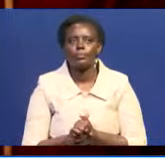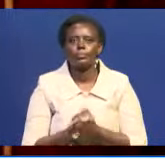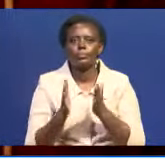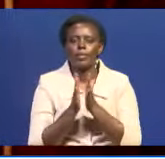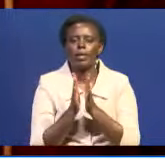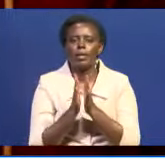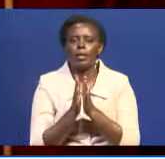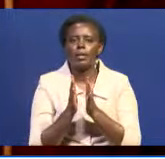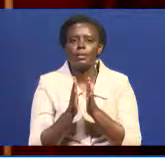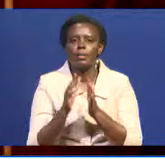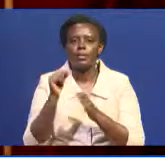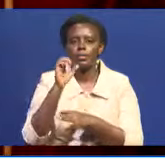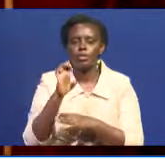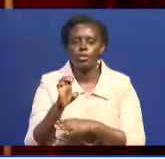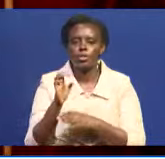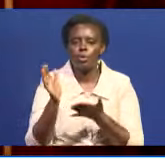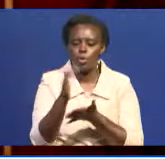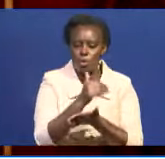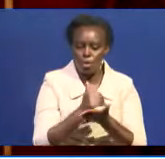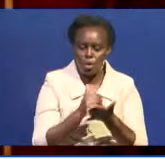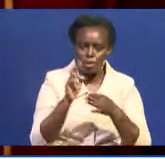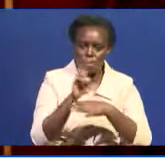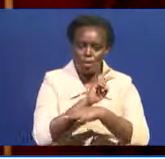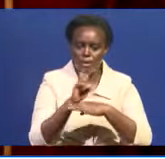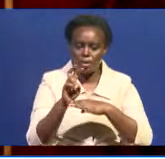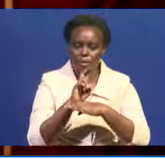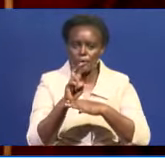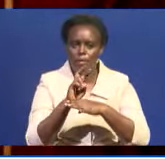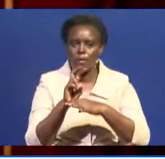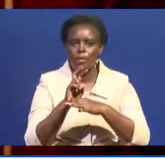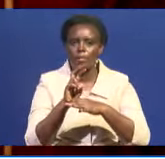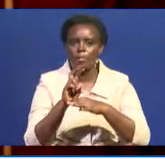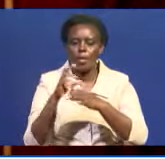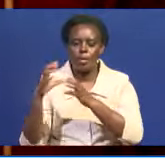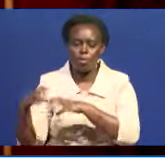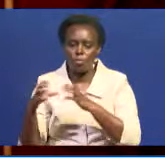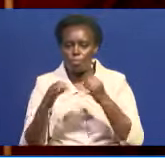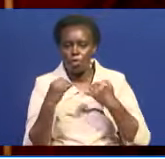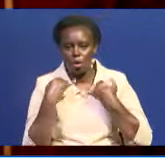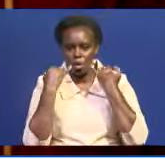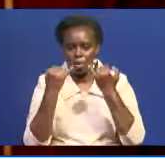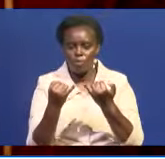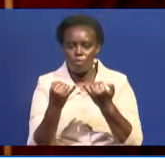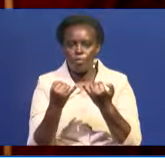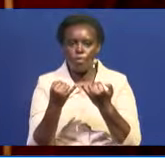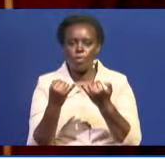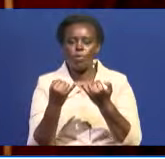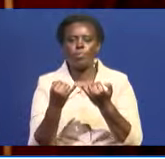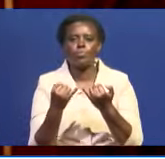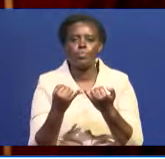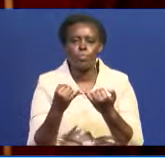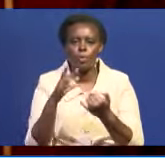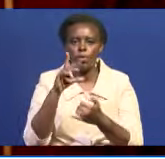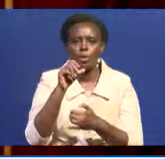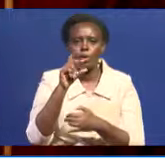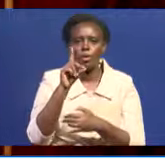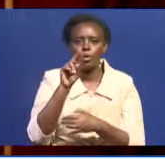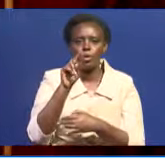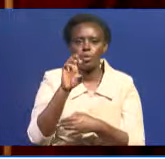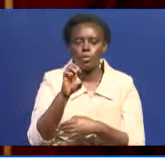And where need be, the geodata collected will be assessed by the authorized parties to inform generations of due diligence